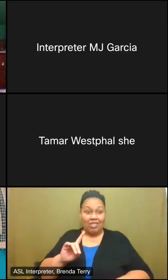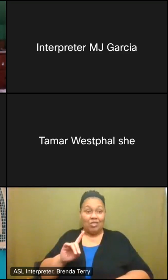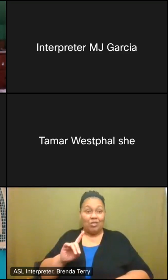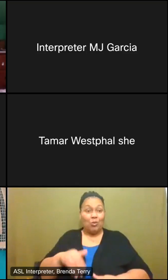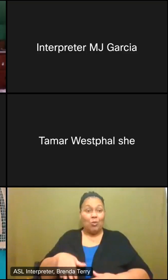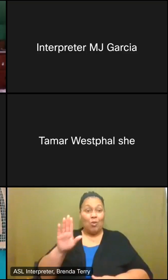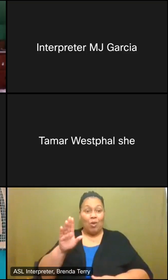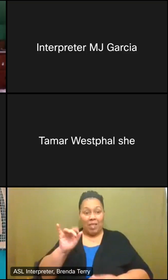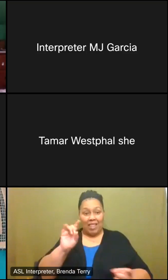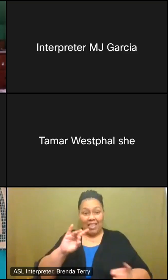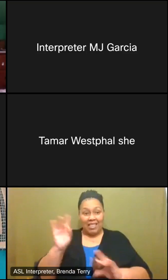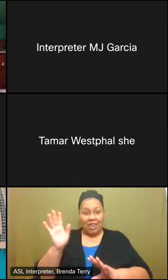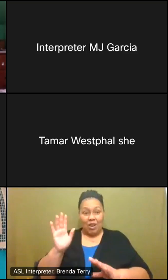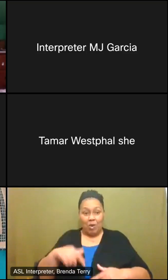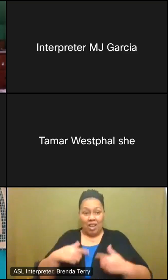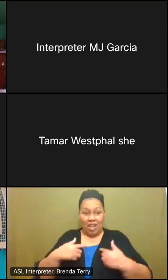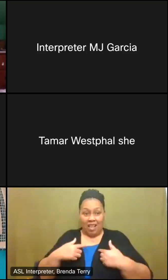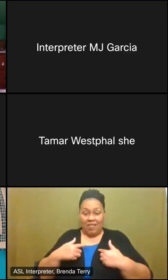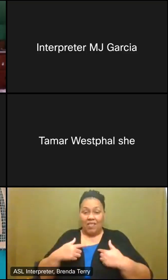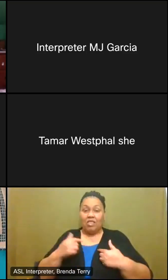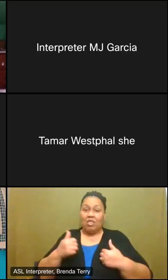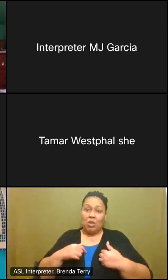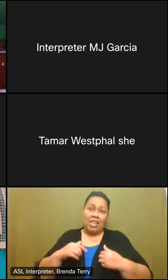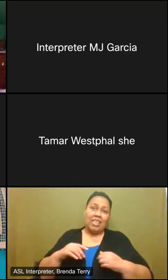life. So I'm looking for help. They